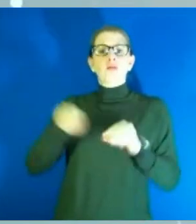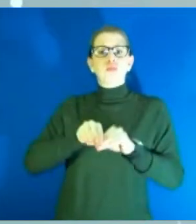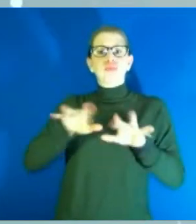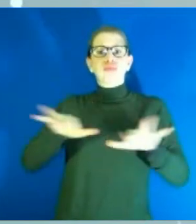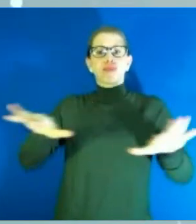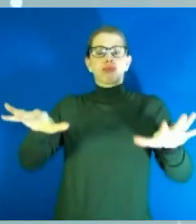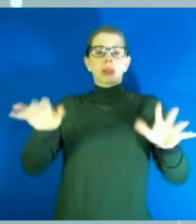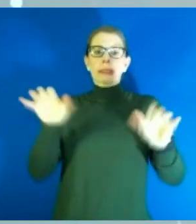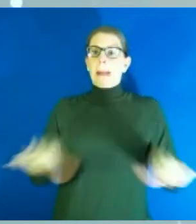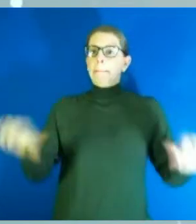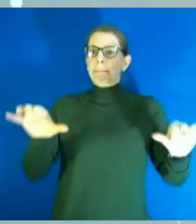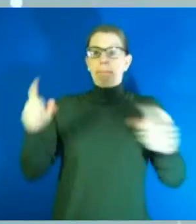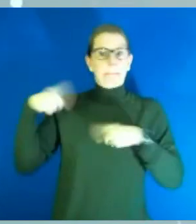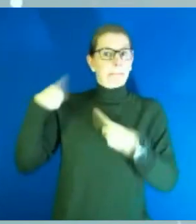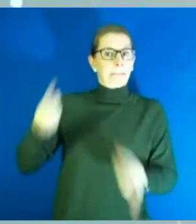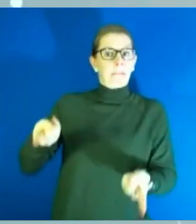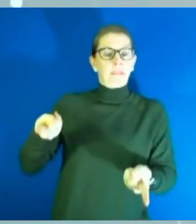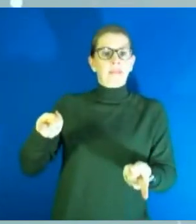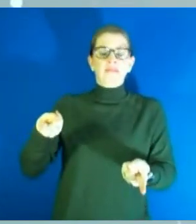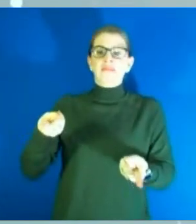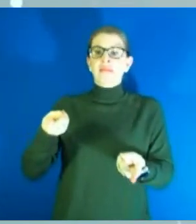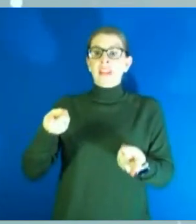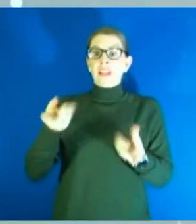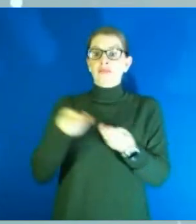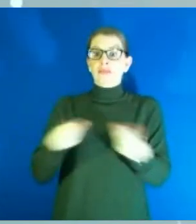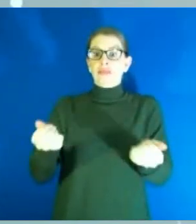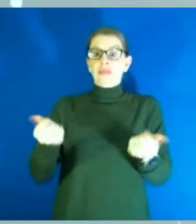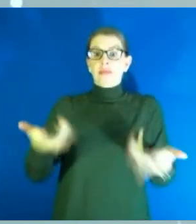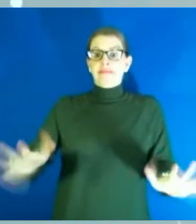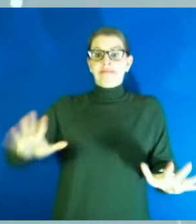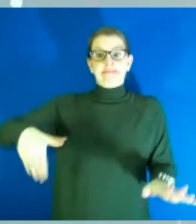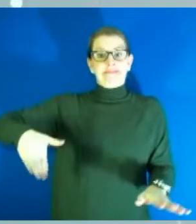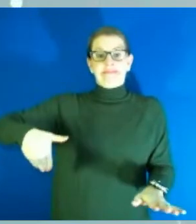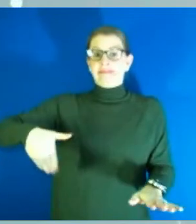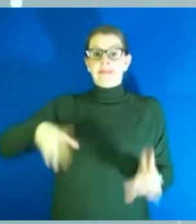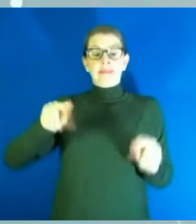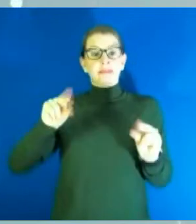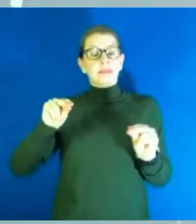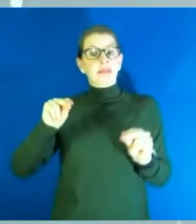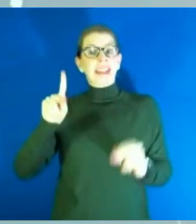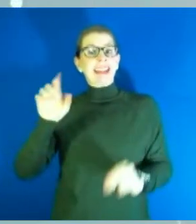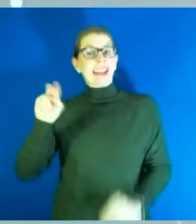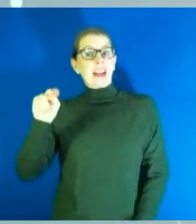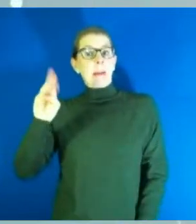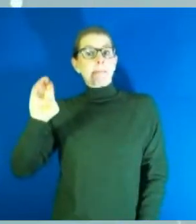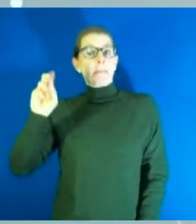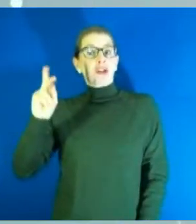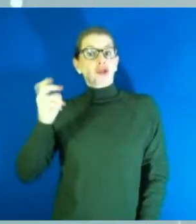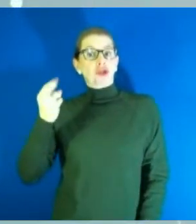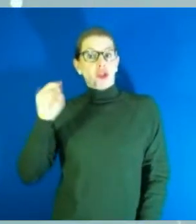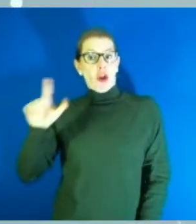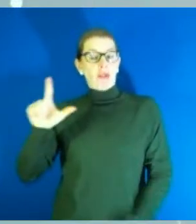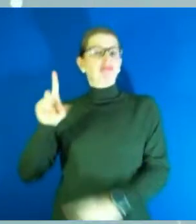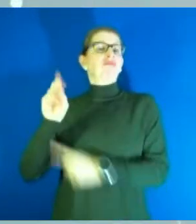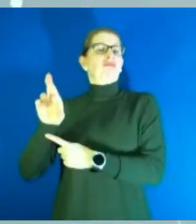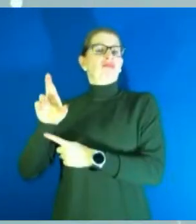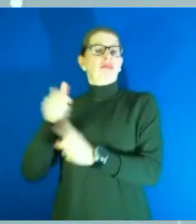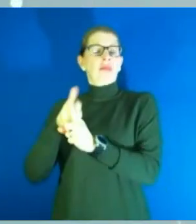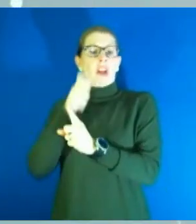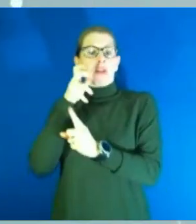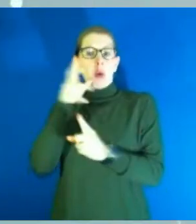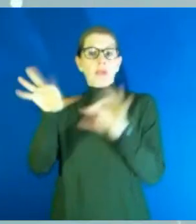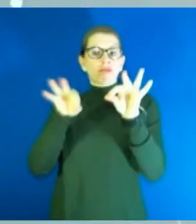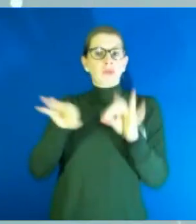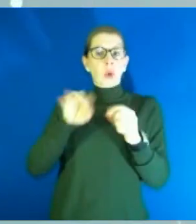day. We aren't out of the woods just yet. Dr. Ken Marshall from our emergency medical department joins us to talk when you should come to the ER, as